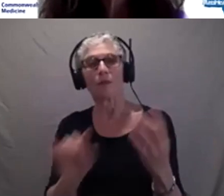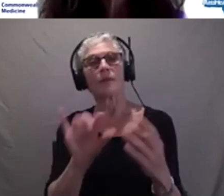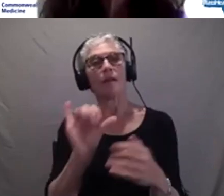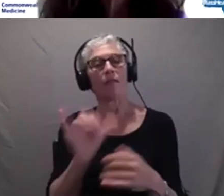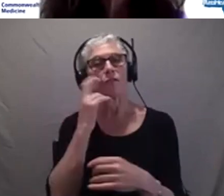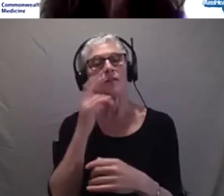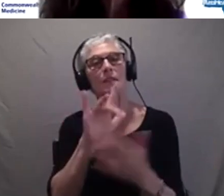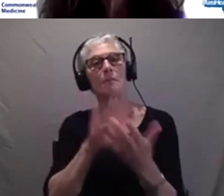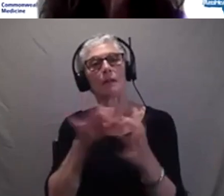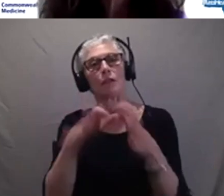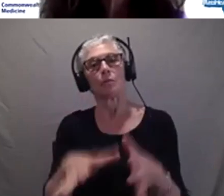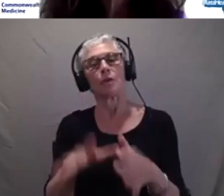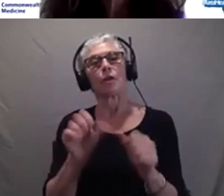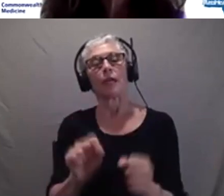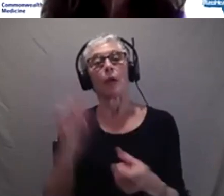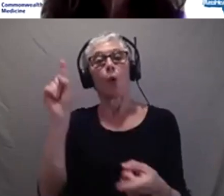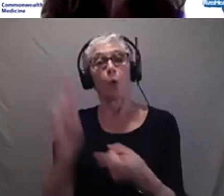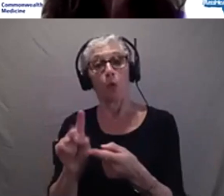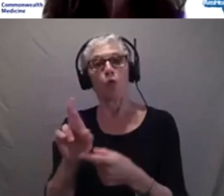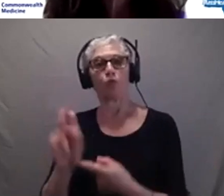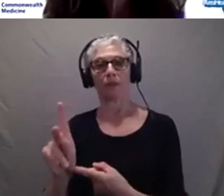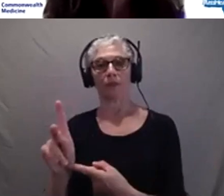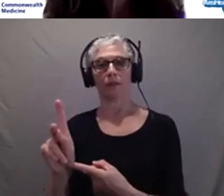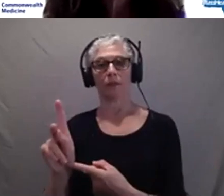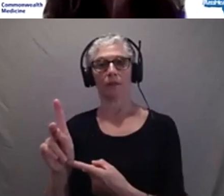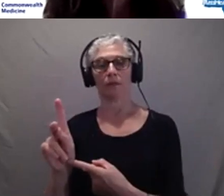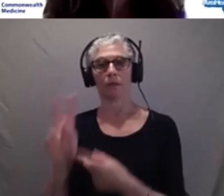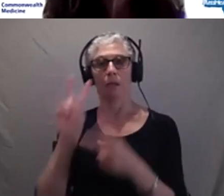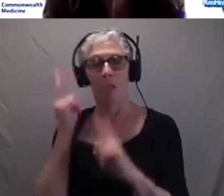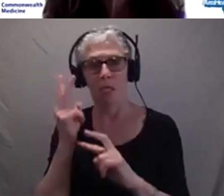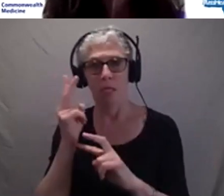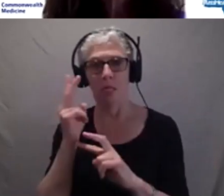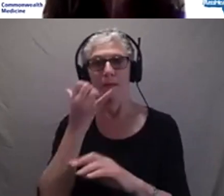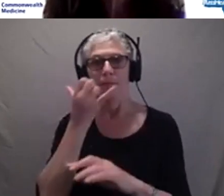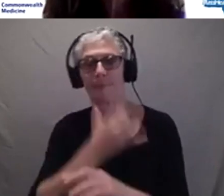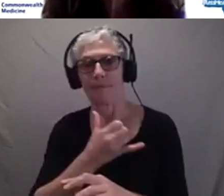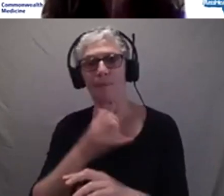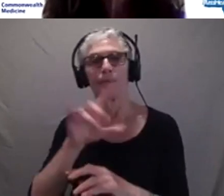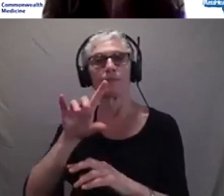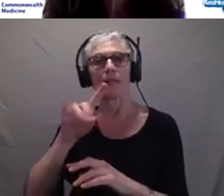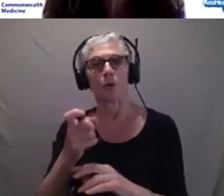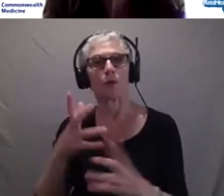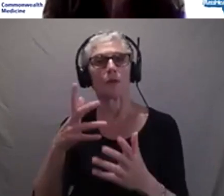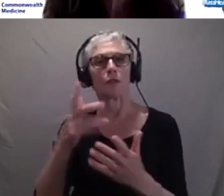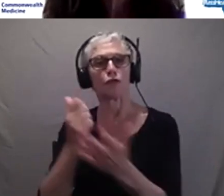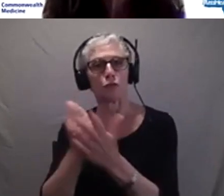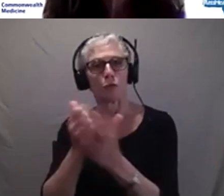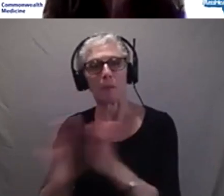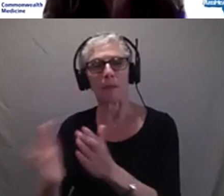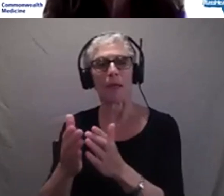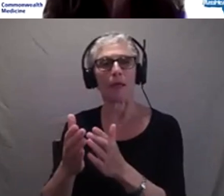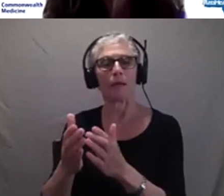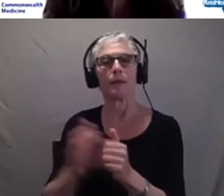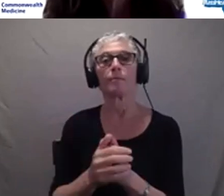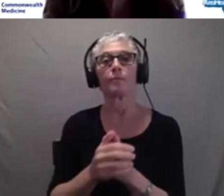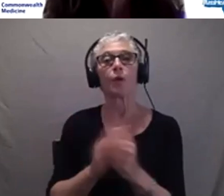medical interpreter to reduce the risks associated with misunderstanding a diagnosis or treatment plan. That training, knowledge,